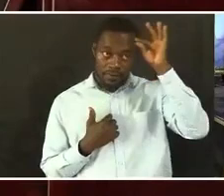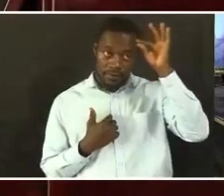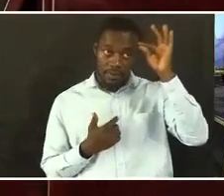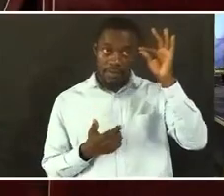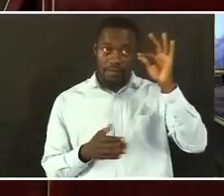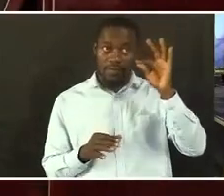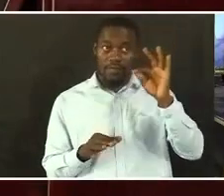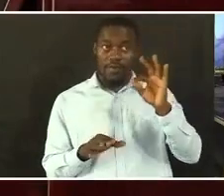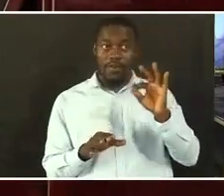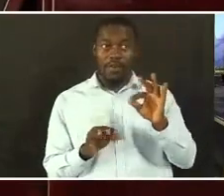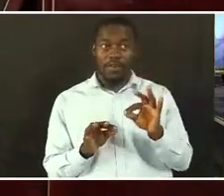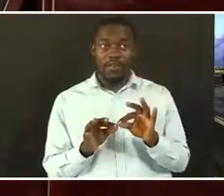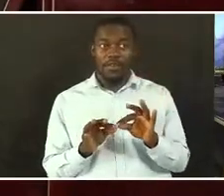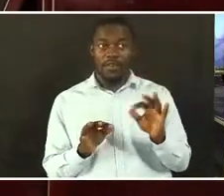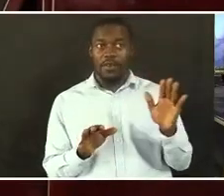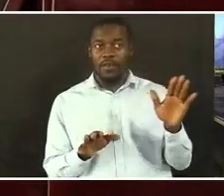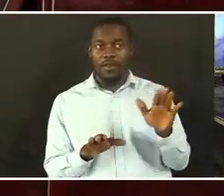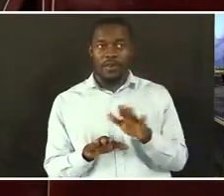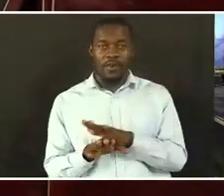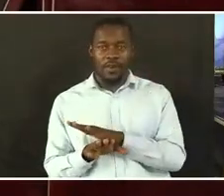His faithful